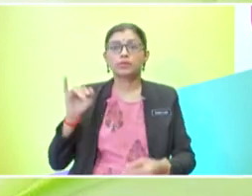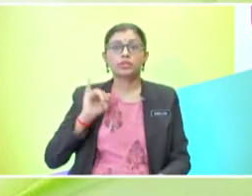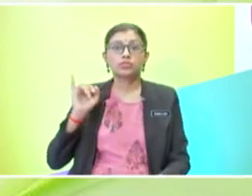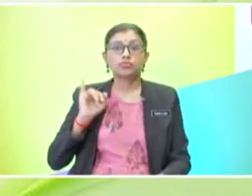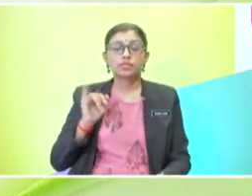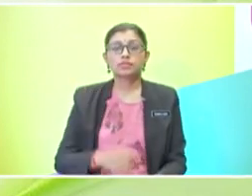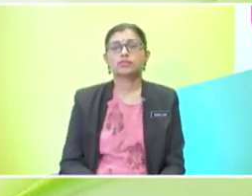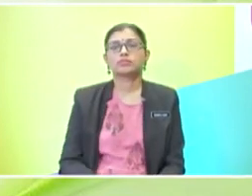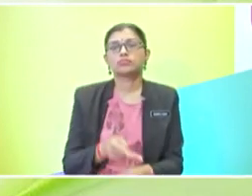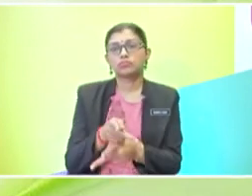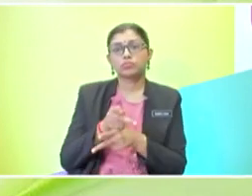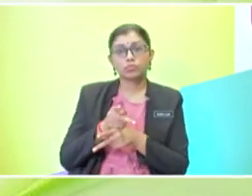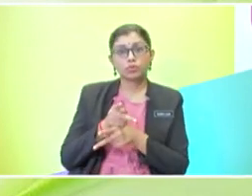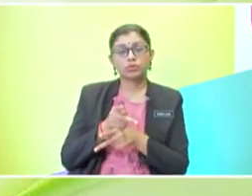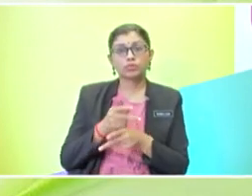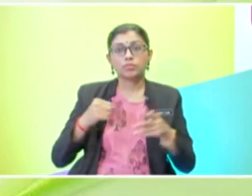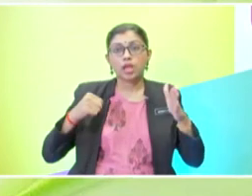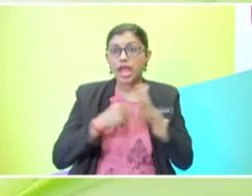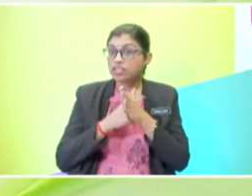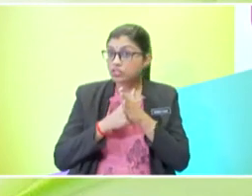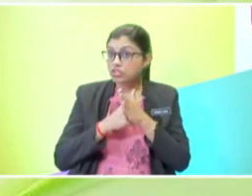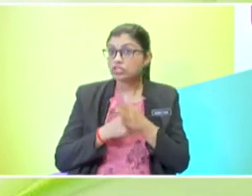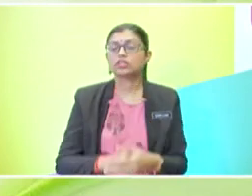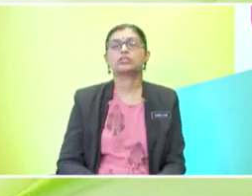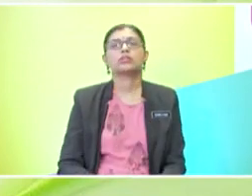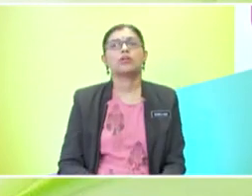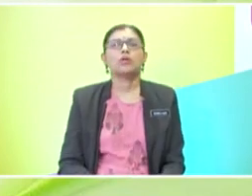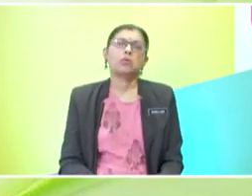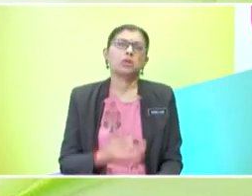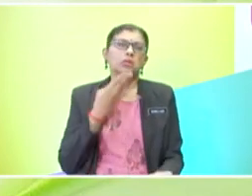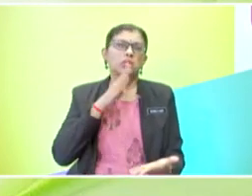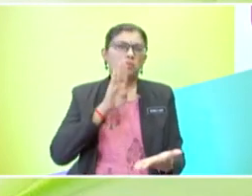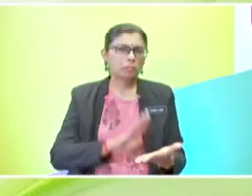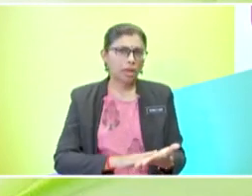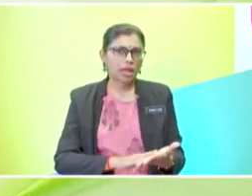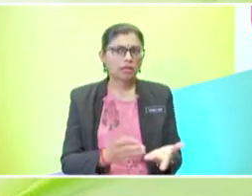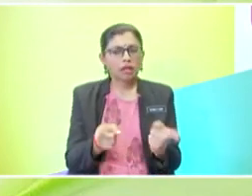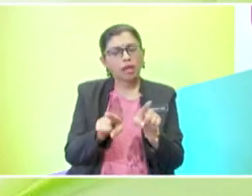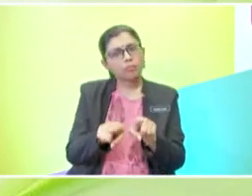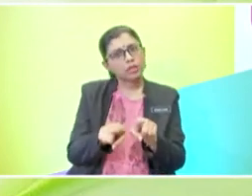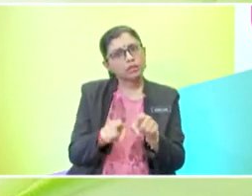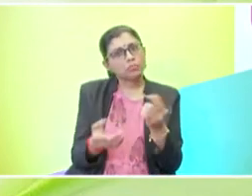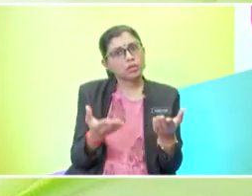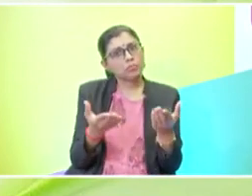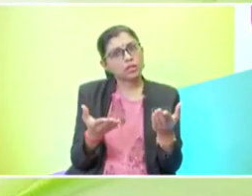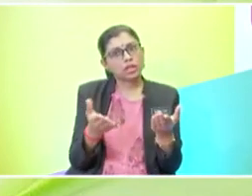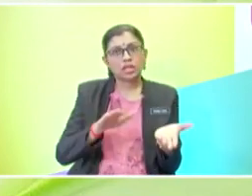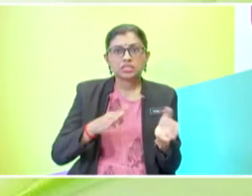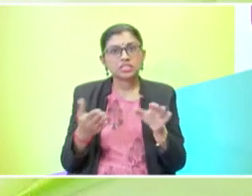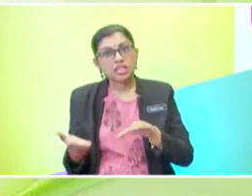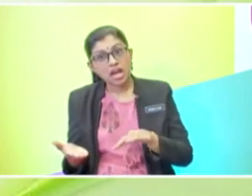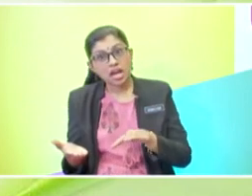okay? And also gives protection if something bad were to happen to the person, like what? Maybe like